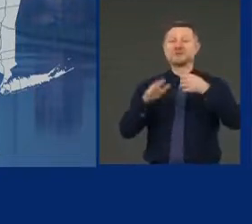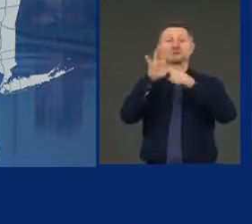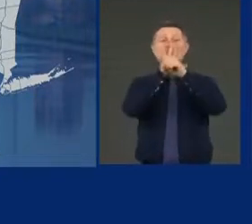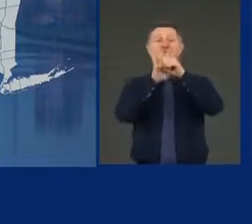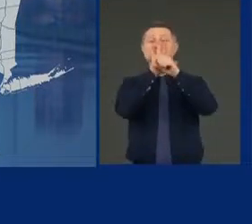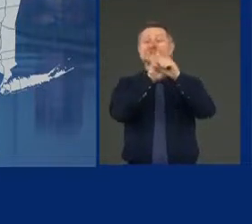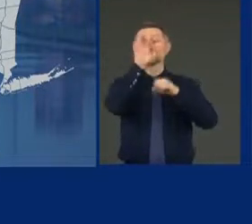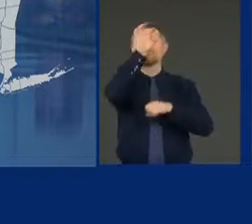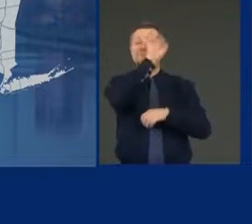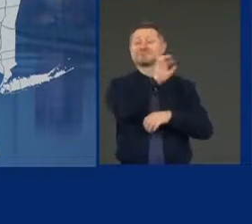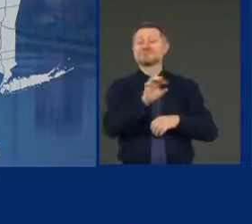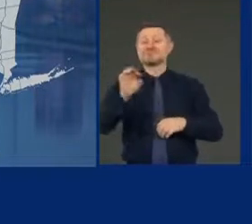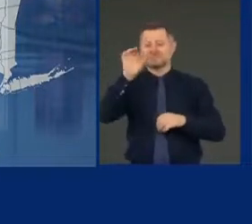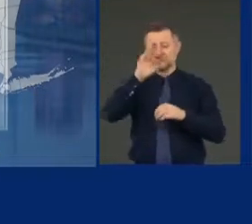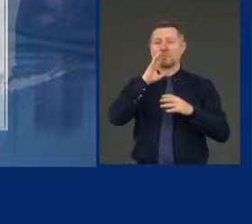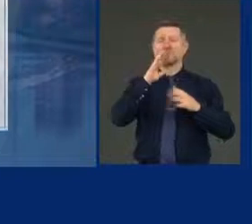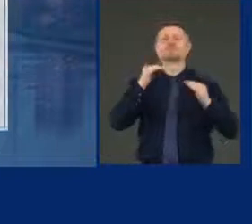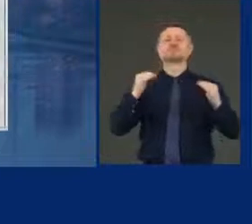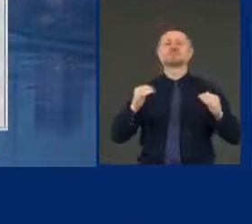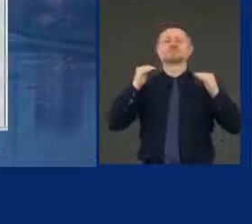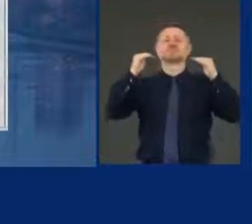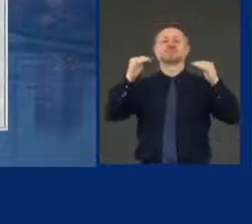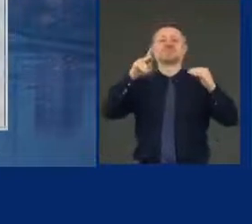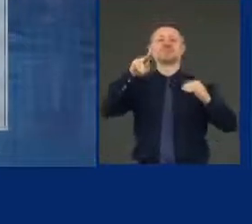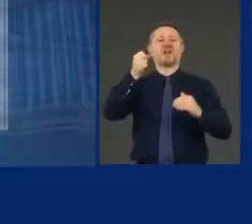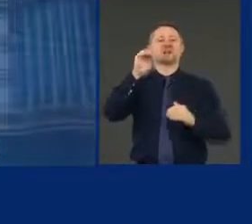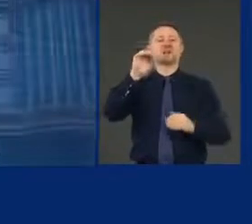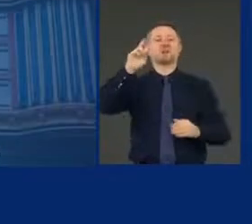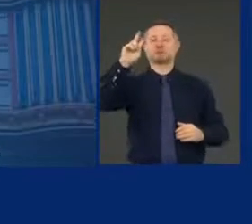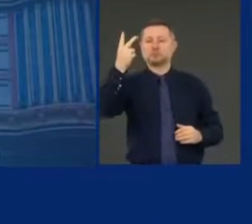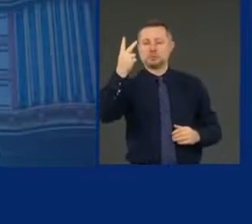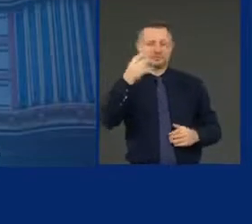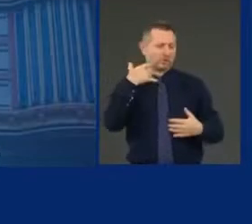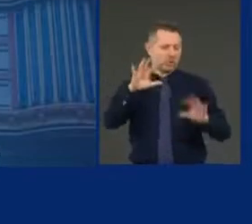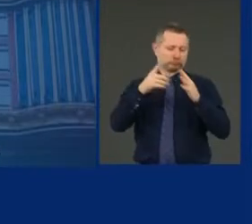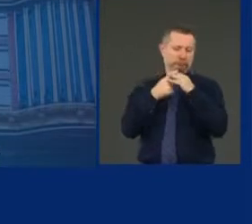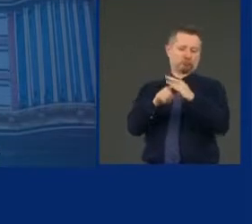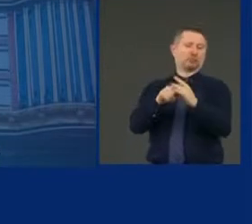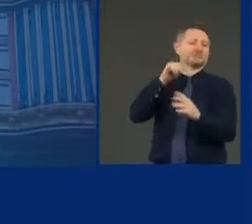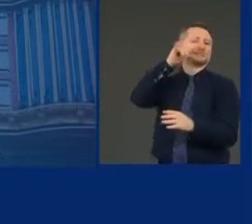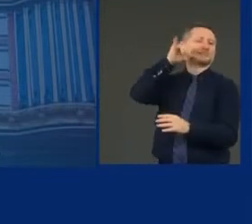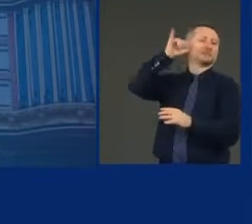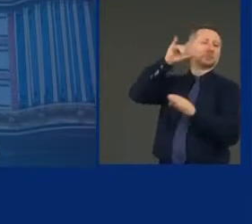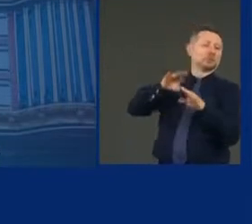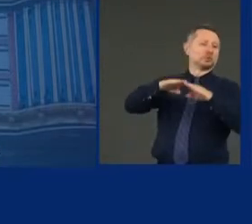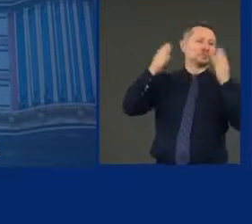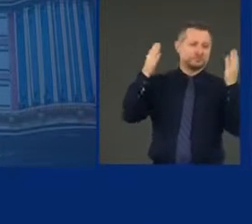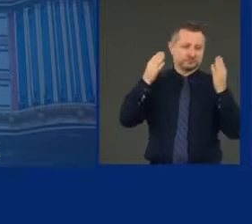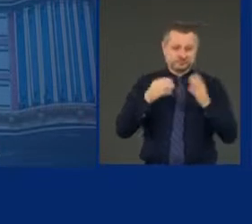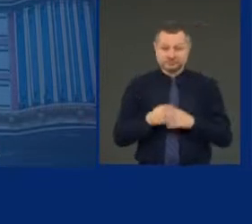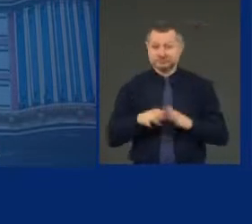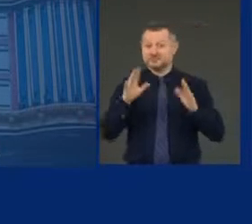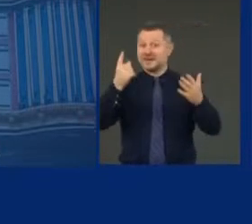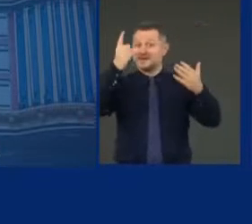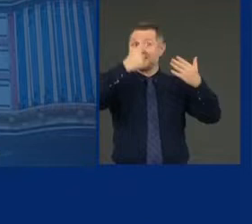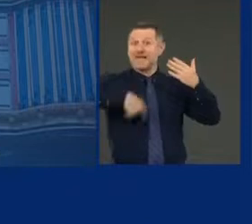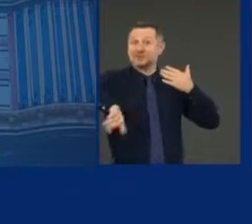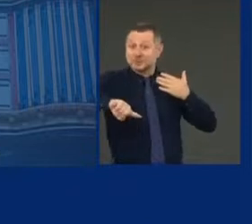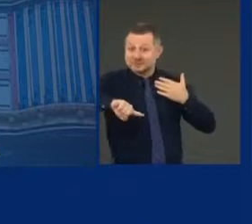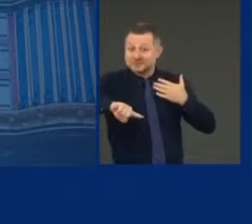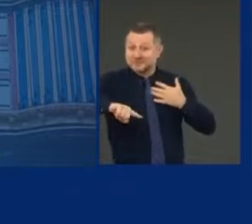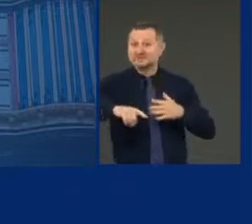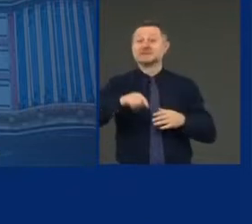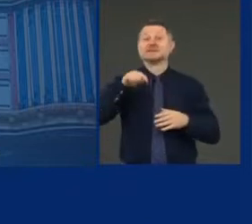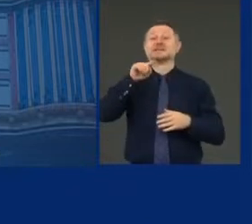the reopening yesterday. We have a next week coming up, the